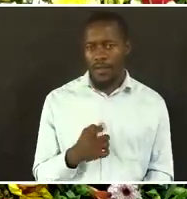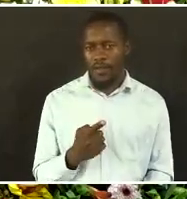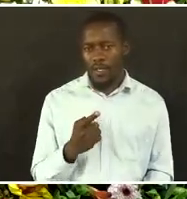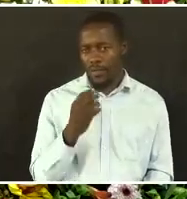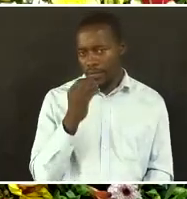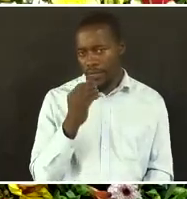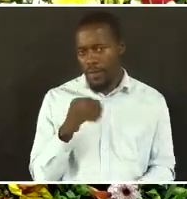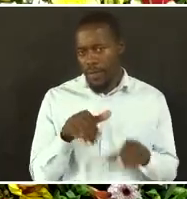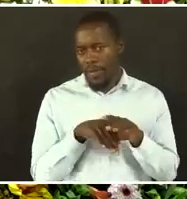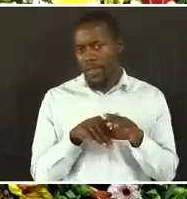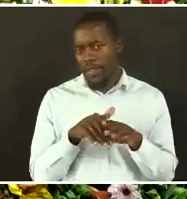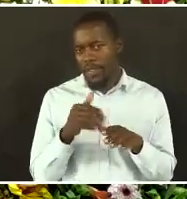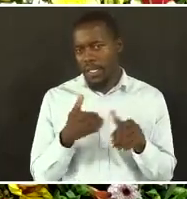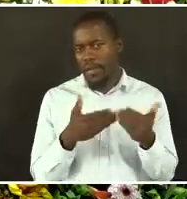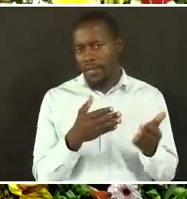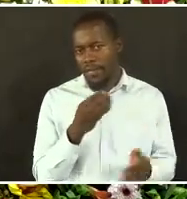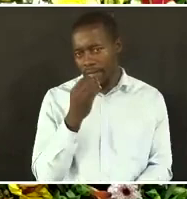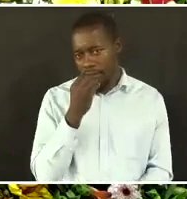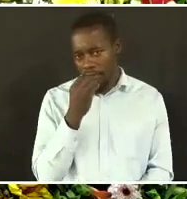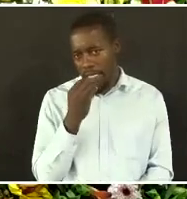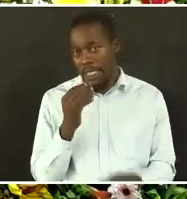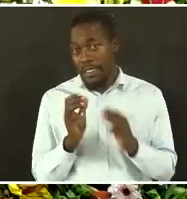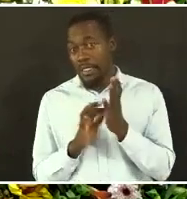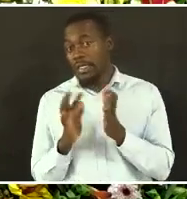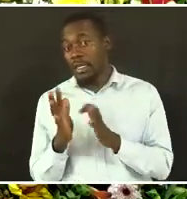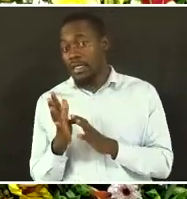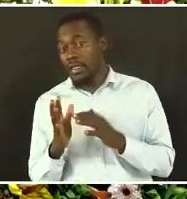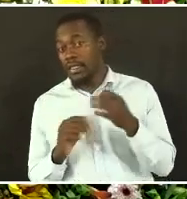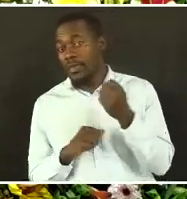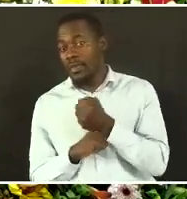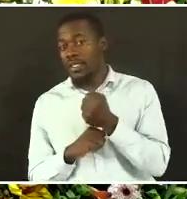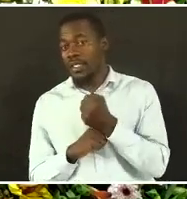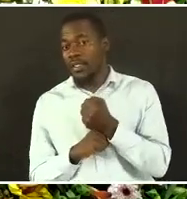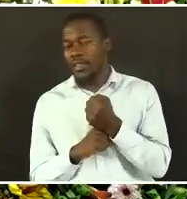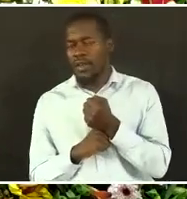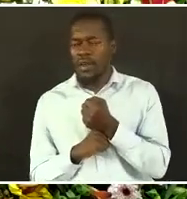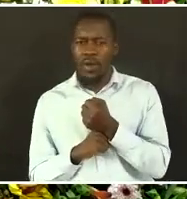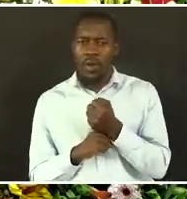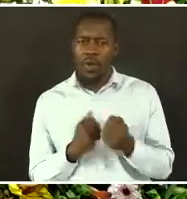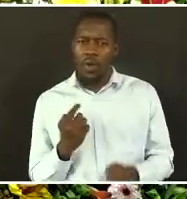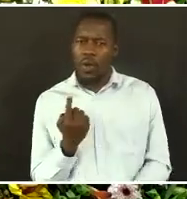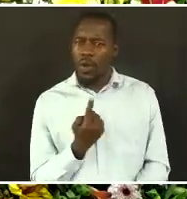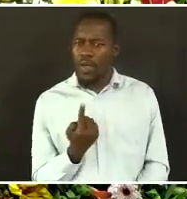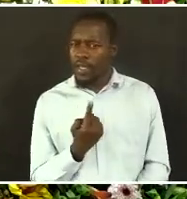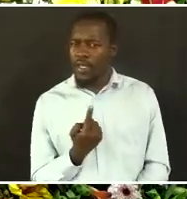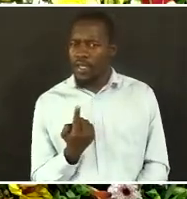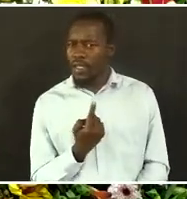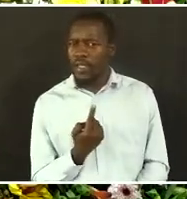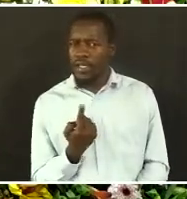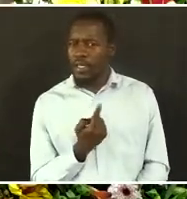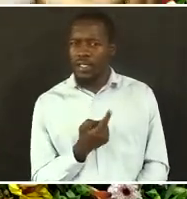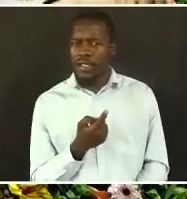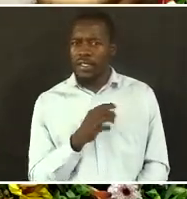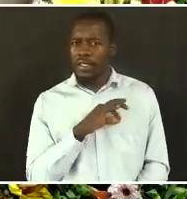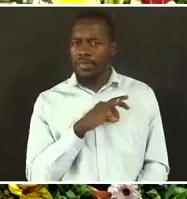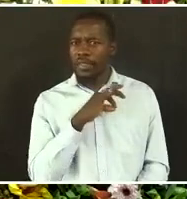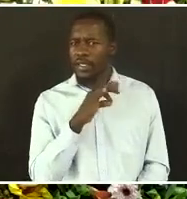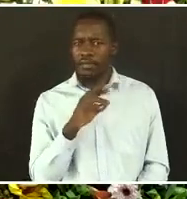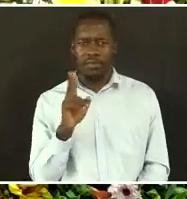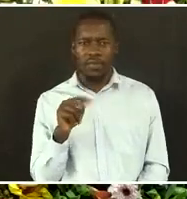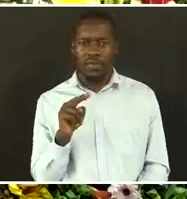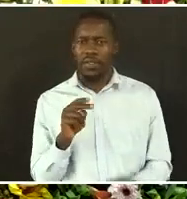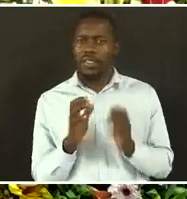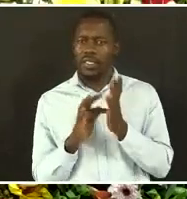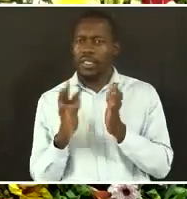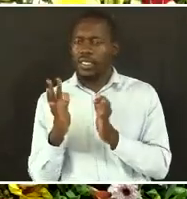just did not support them physically, but he wanted to support them spiritually so that they can follow him, as Brother Okal was